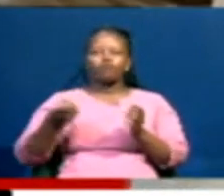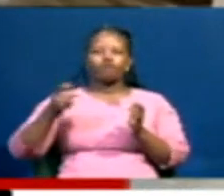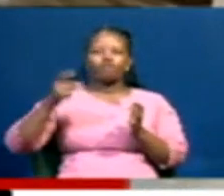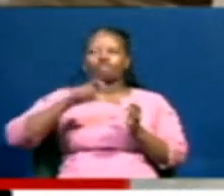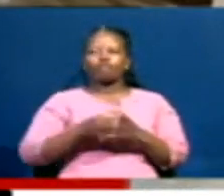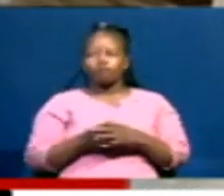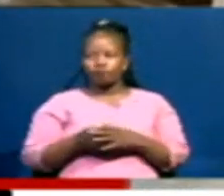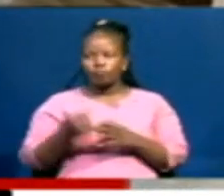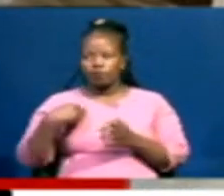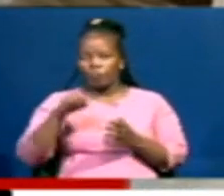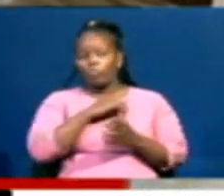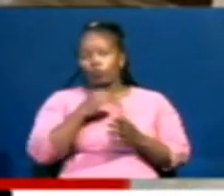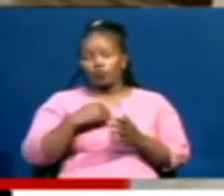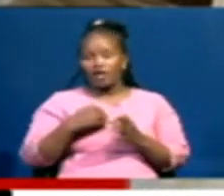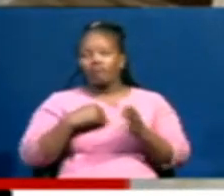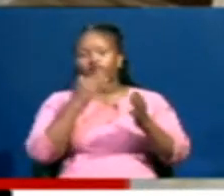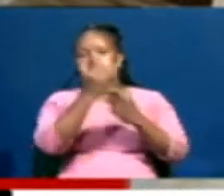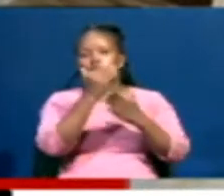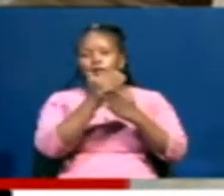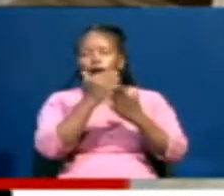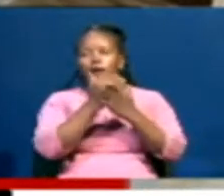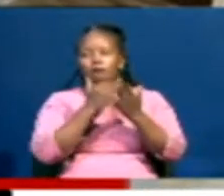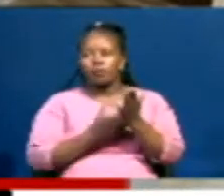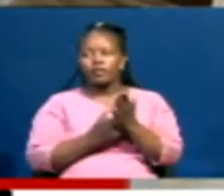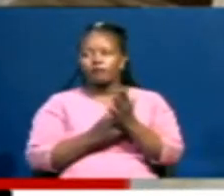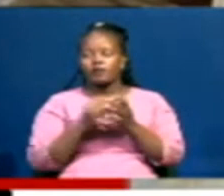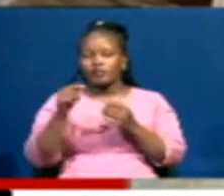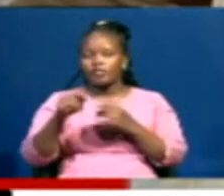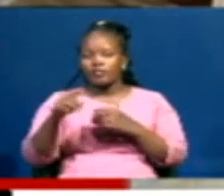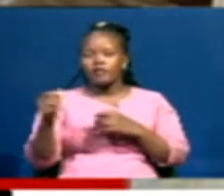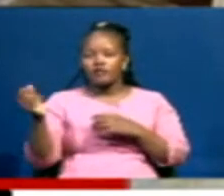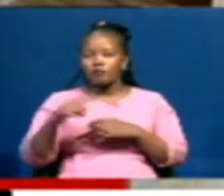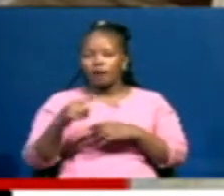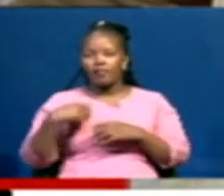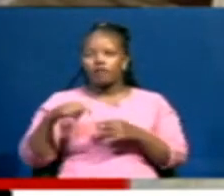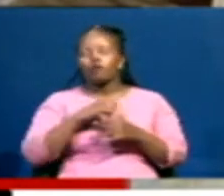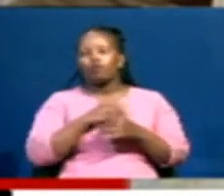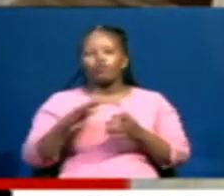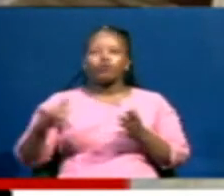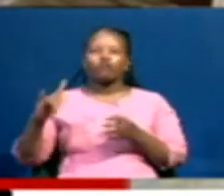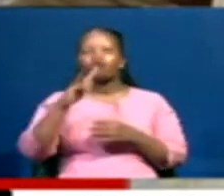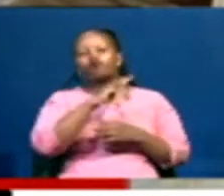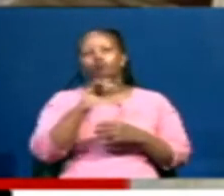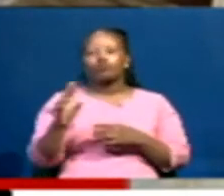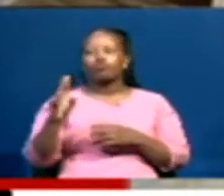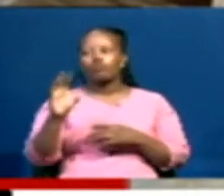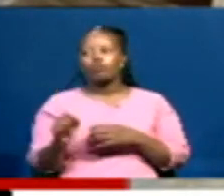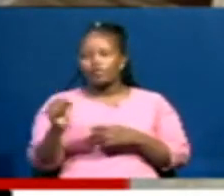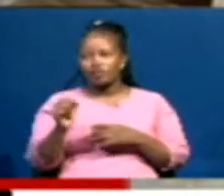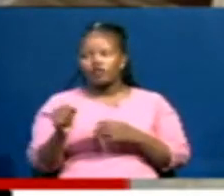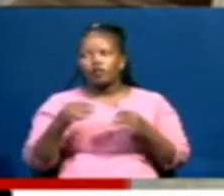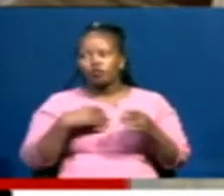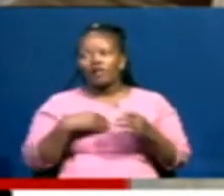Savannah initiative. Later this month, we are going off to the U.S. to on a roadshow to attract investors,